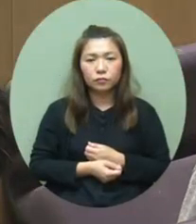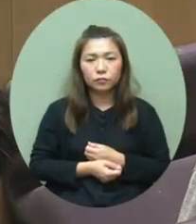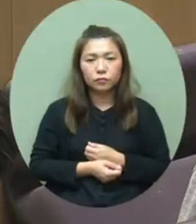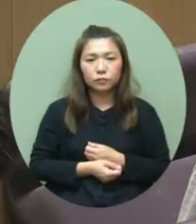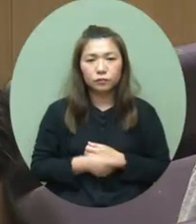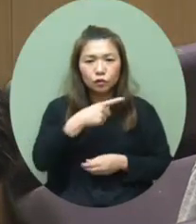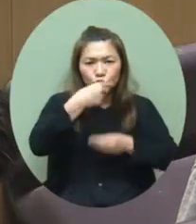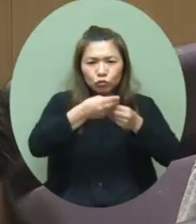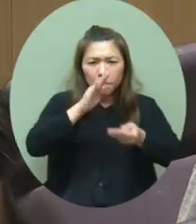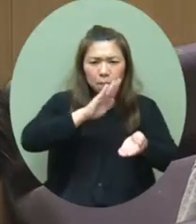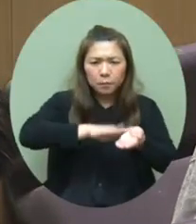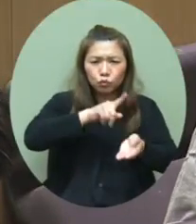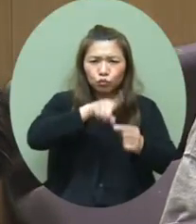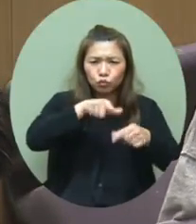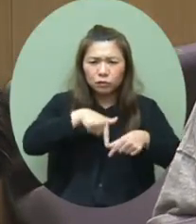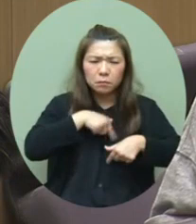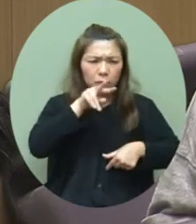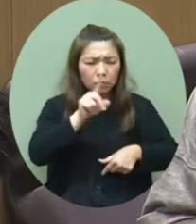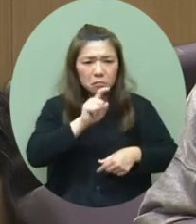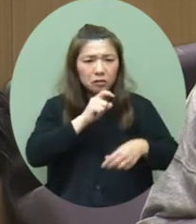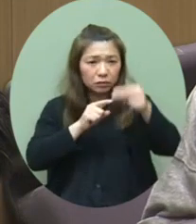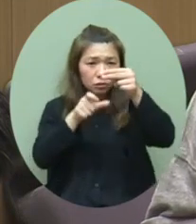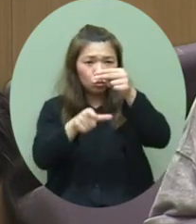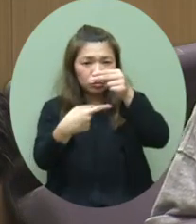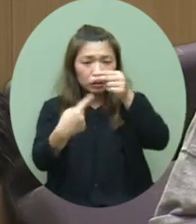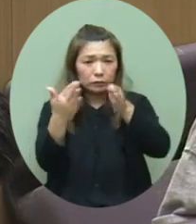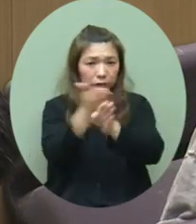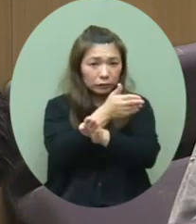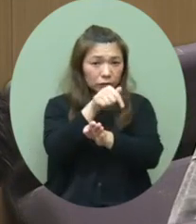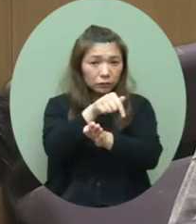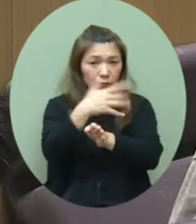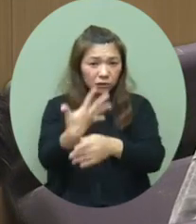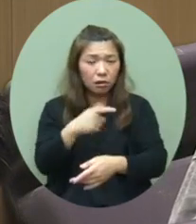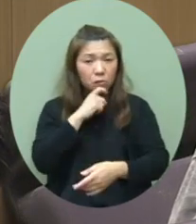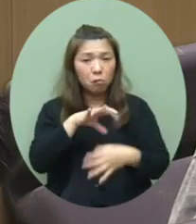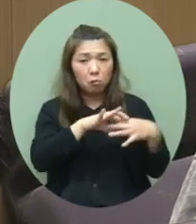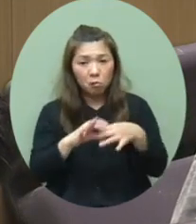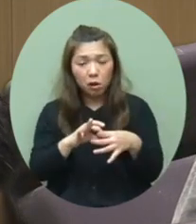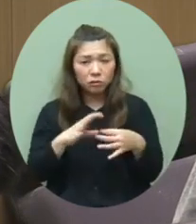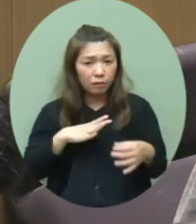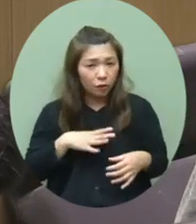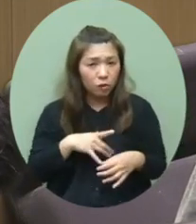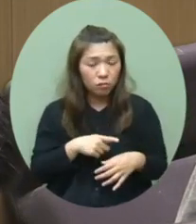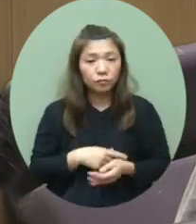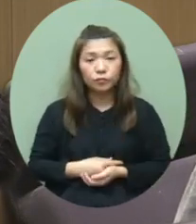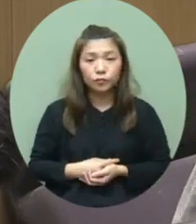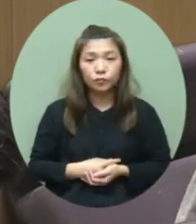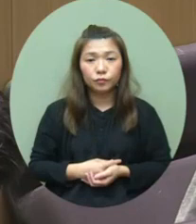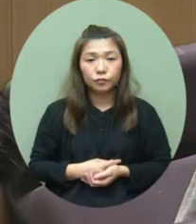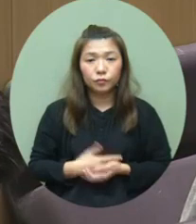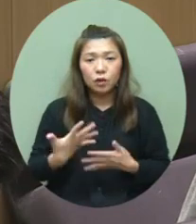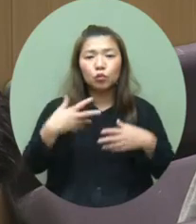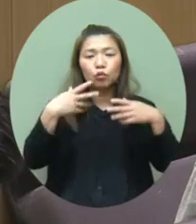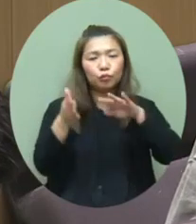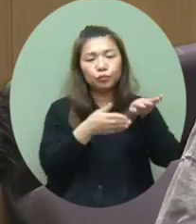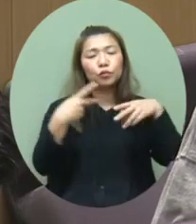Kong leading up to July 1st? And second, would like to ask more about the Victoria Harbour cluster in Tuen Mun, the